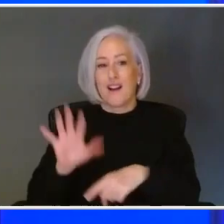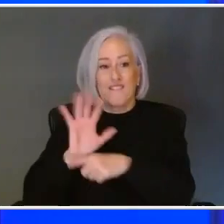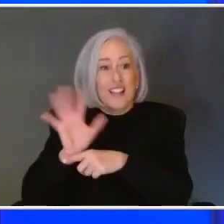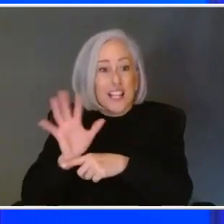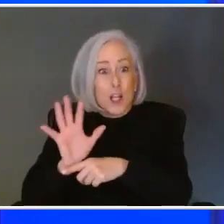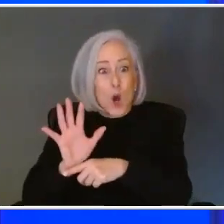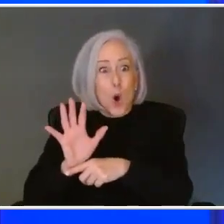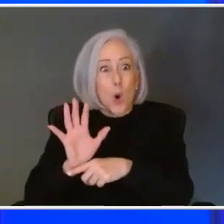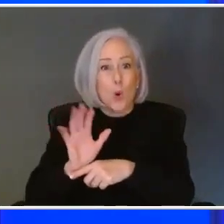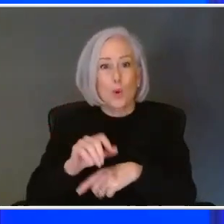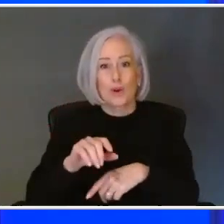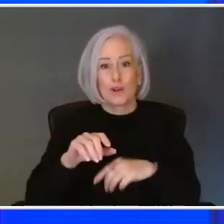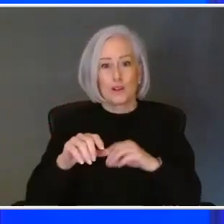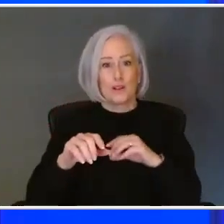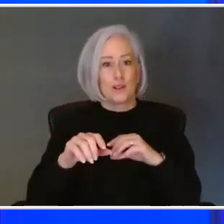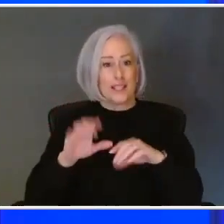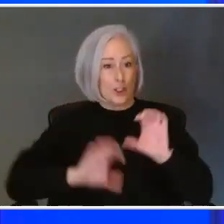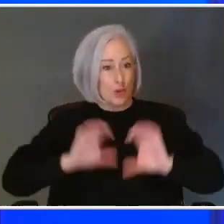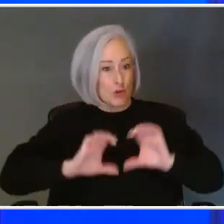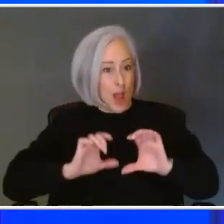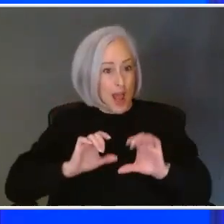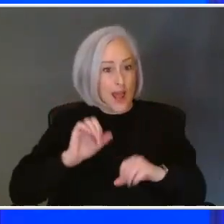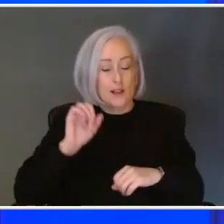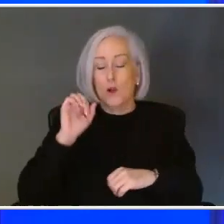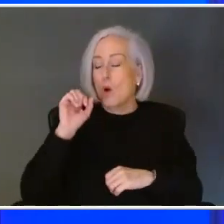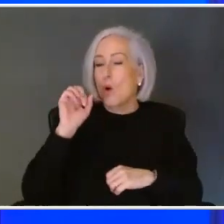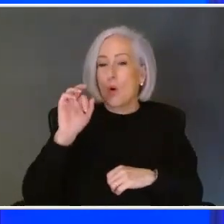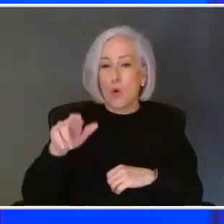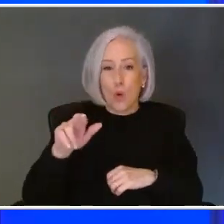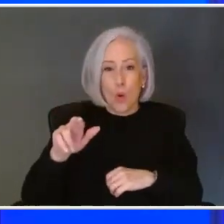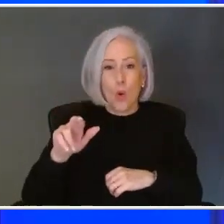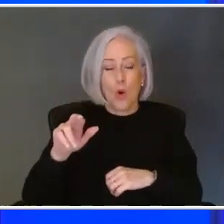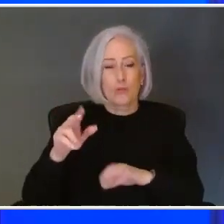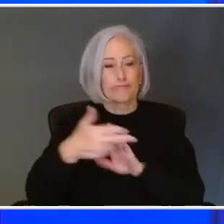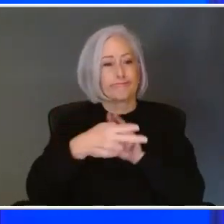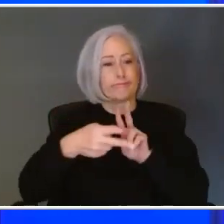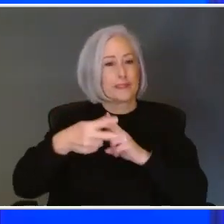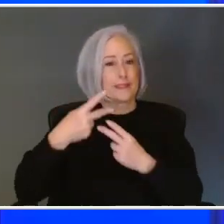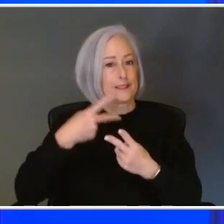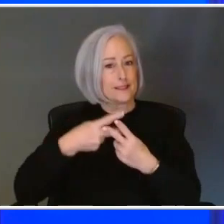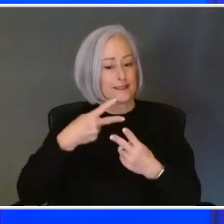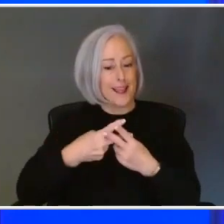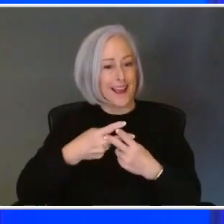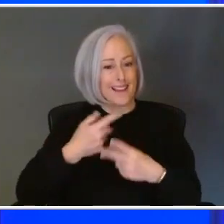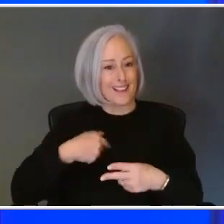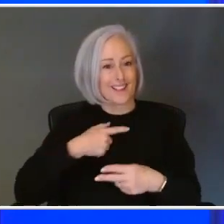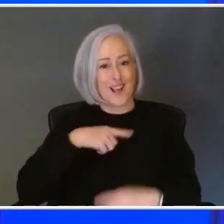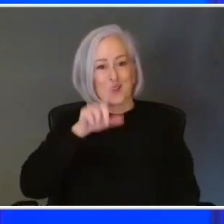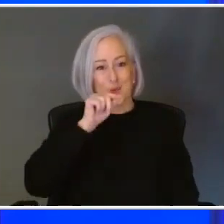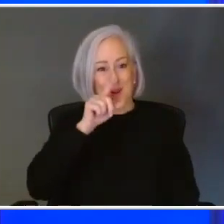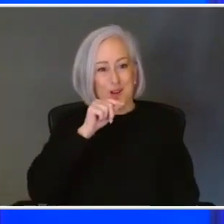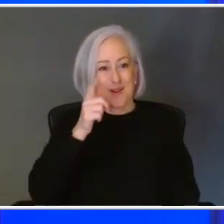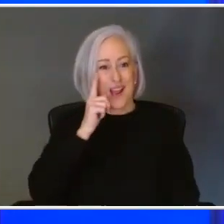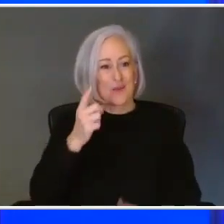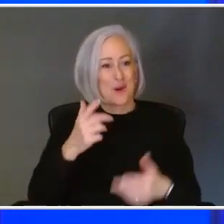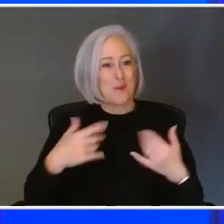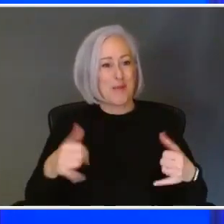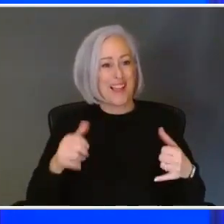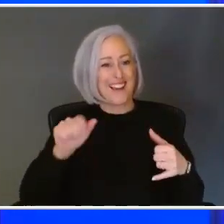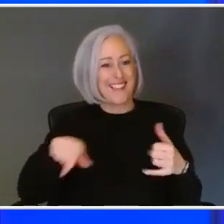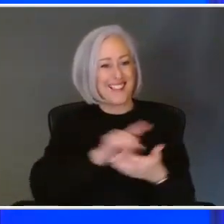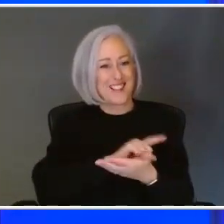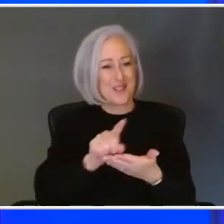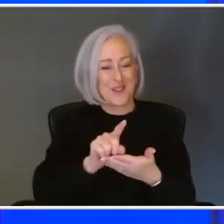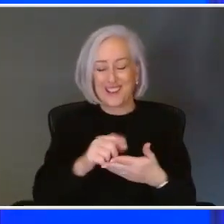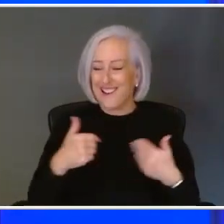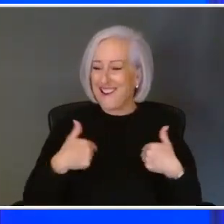Hospital on Facebook or Twitter, and then we'll hopefully play some of them right here on the show this week. So anyway, everyone have a great day,